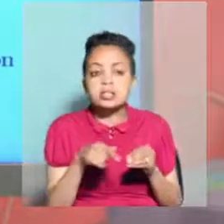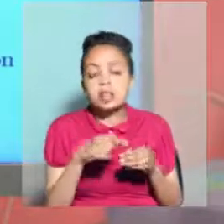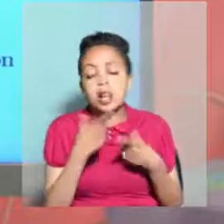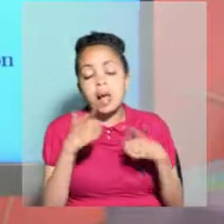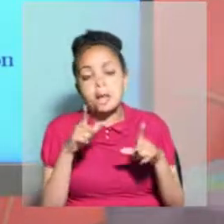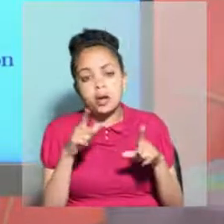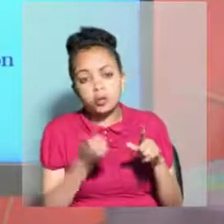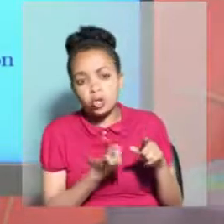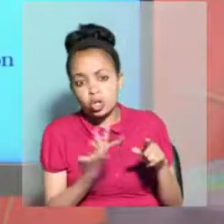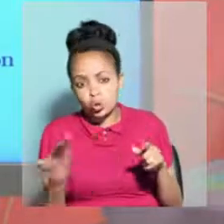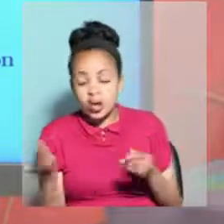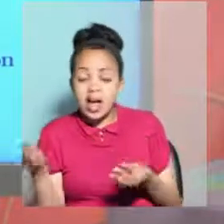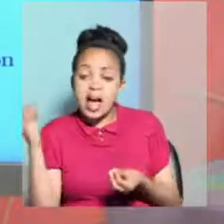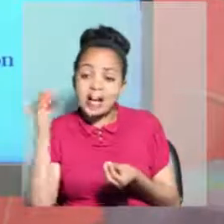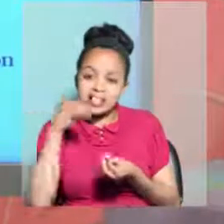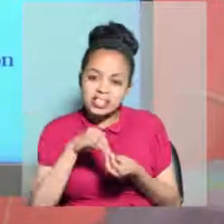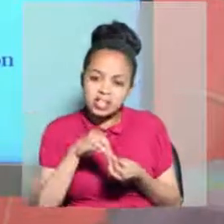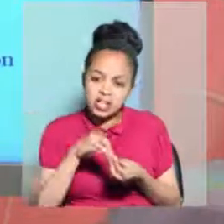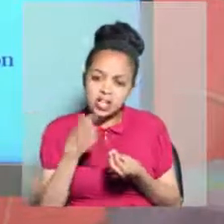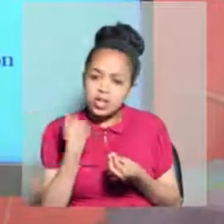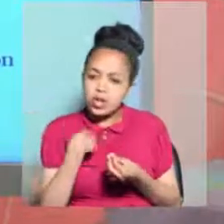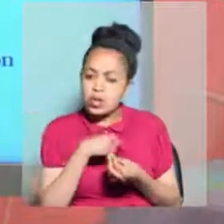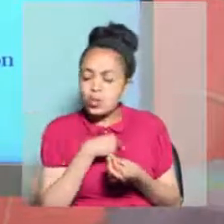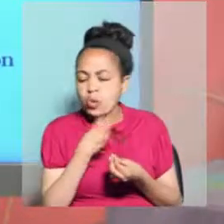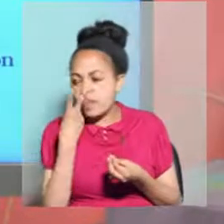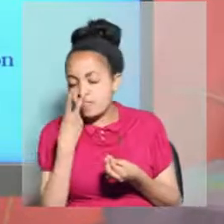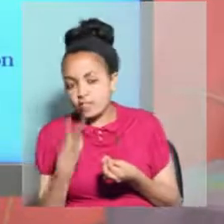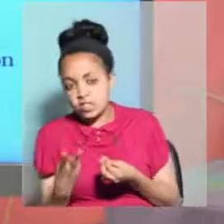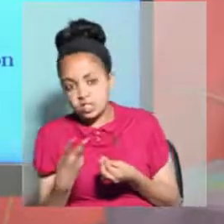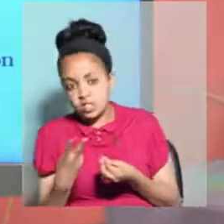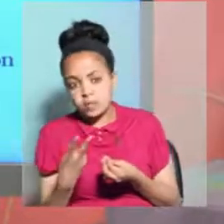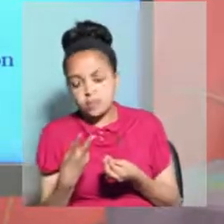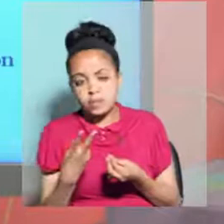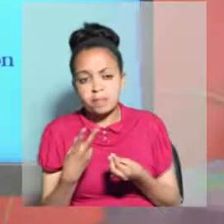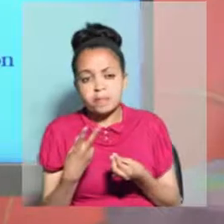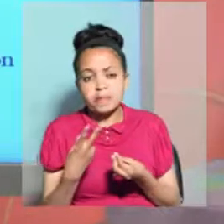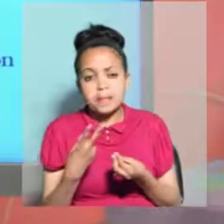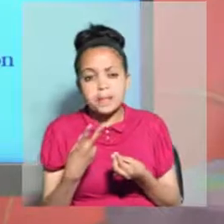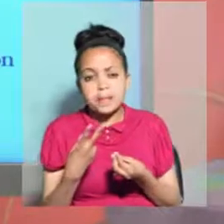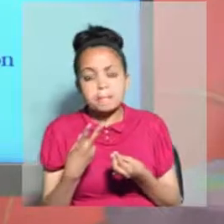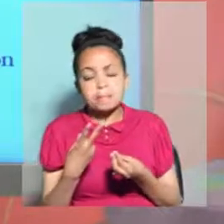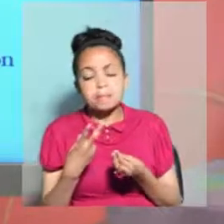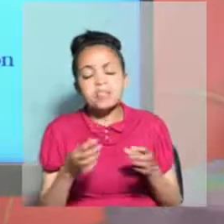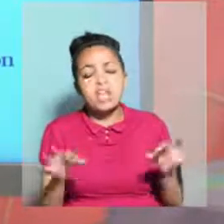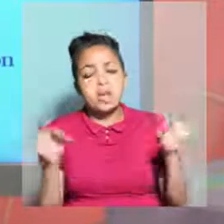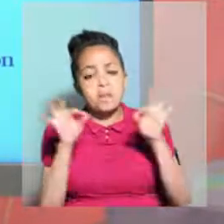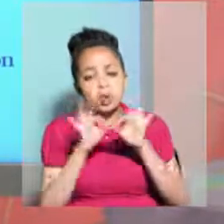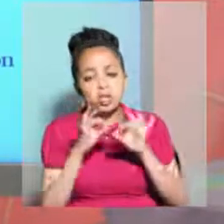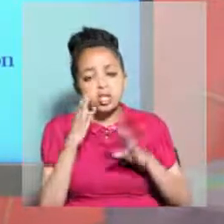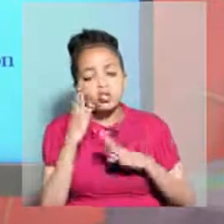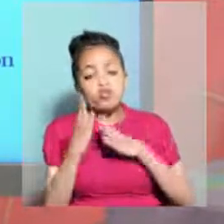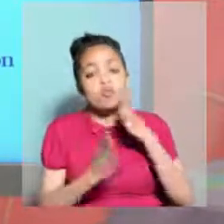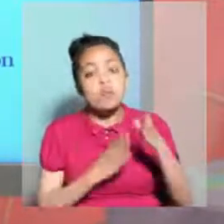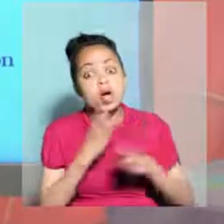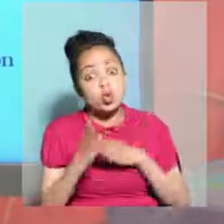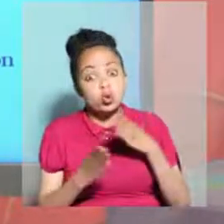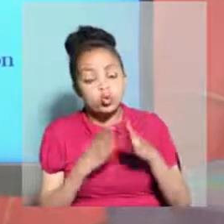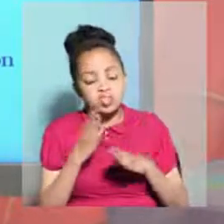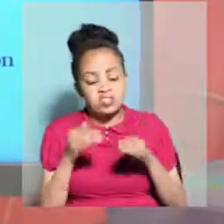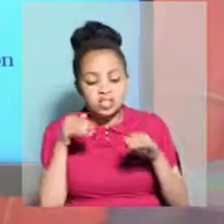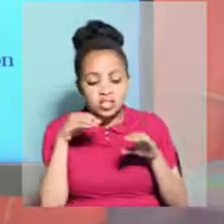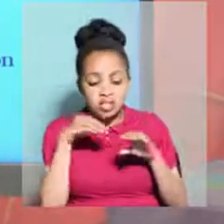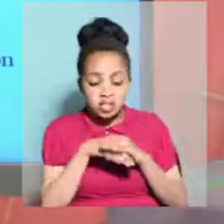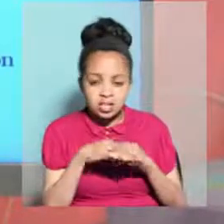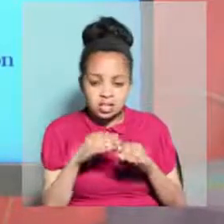tool. Additionally, we have seen the relevance and the importance of biology in our